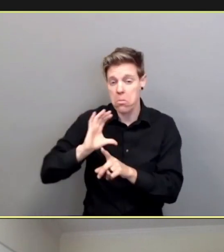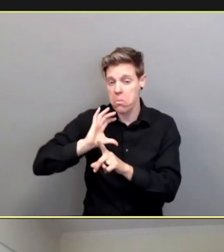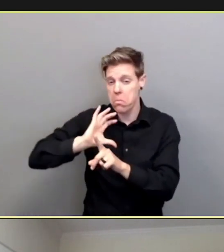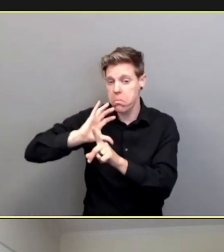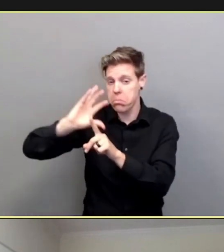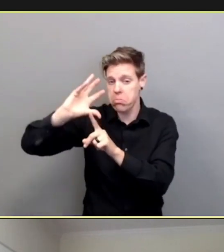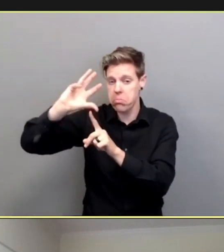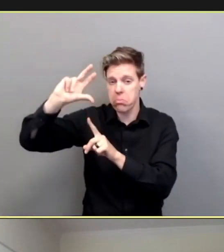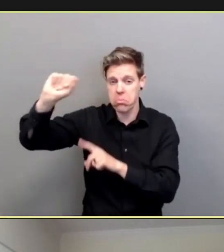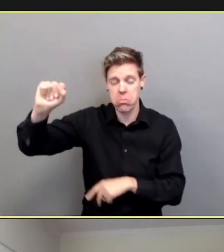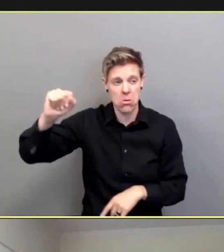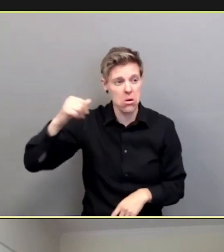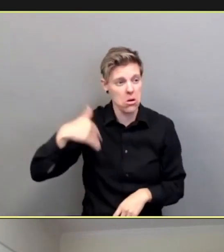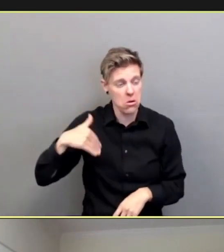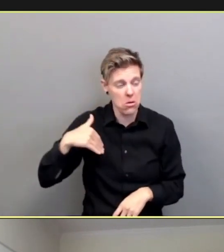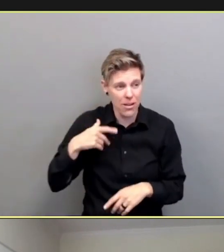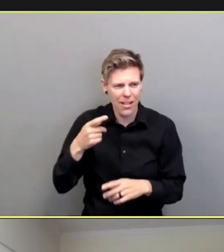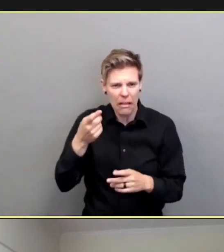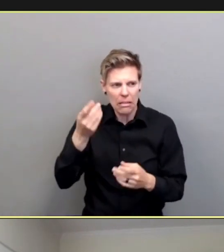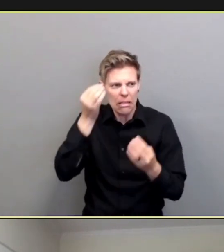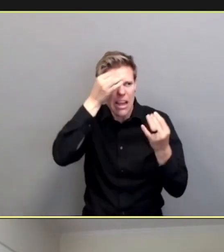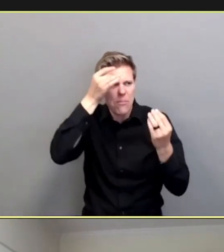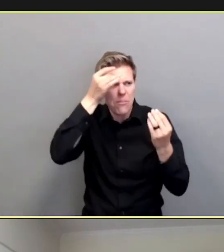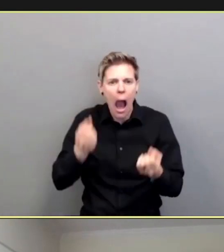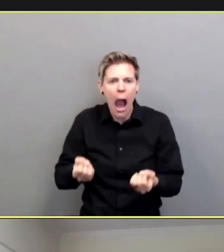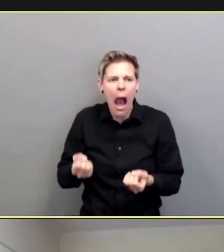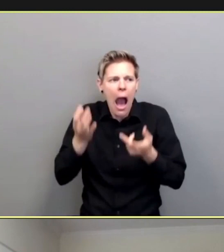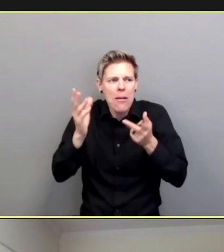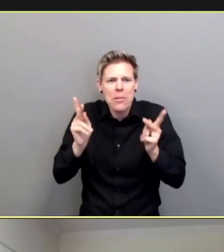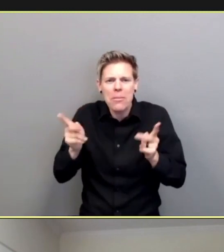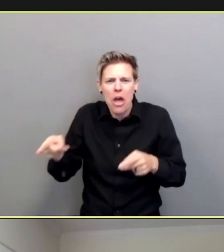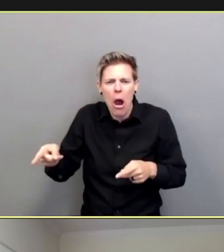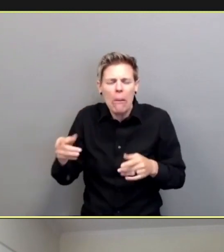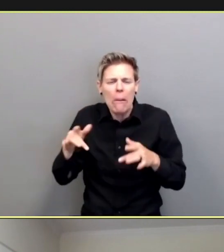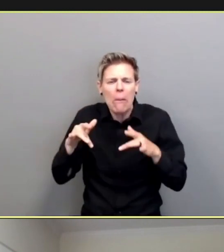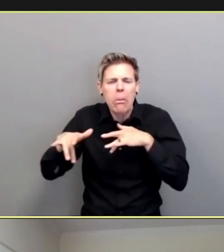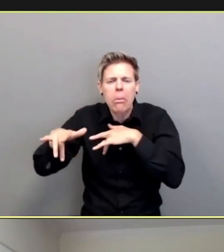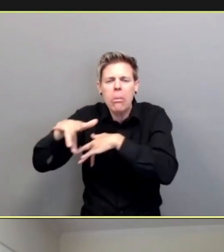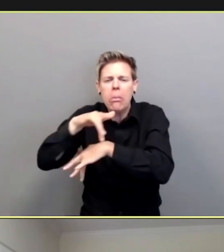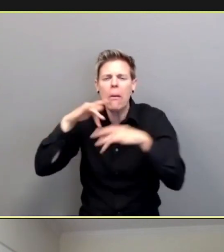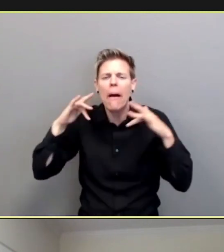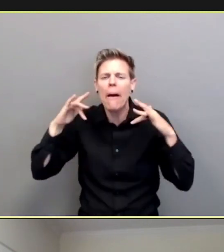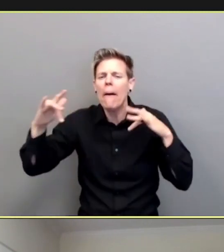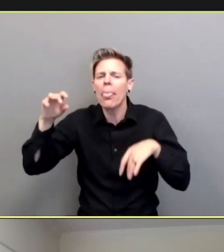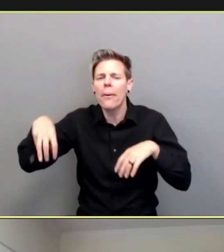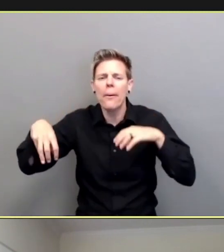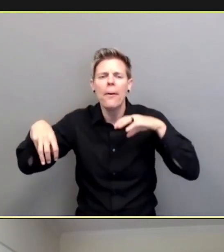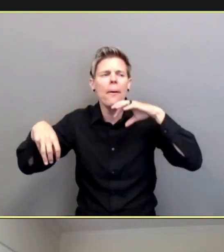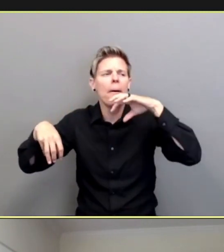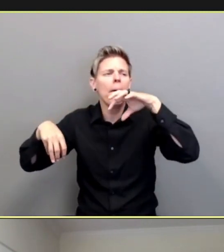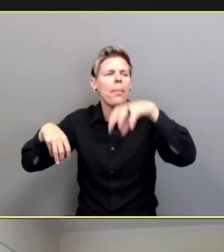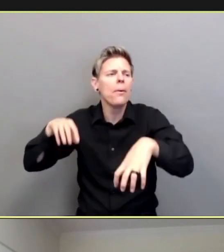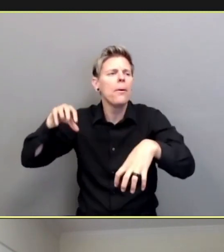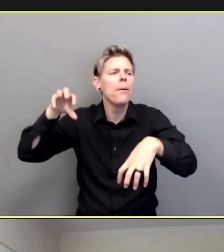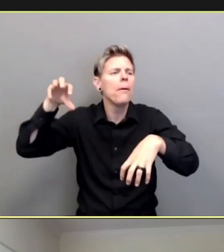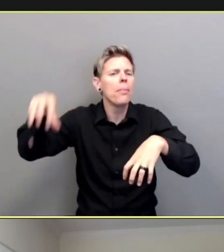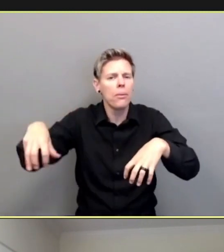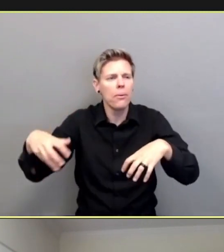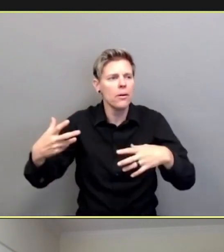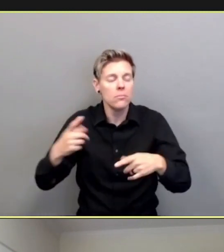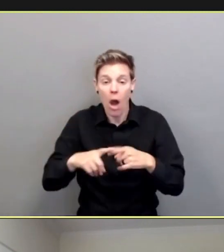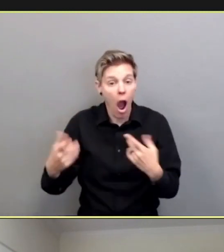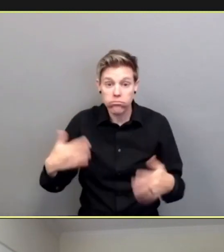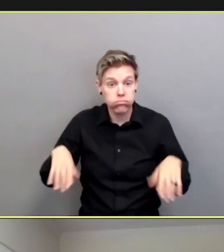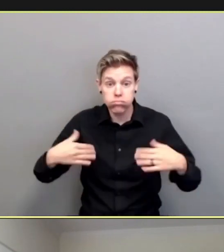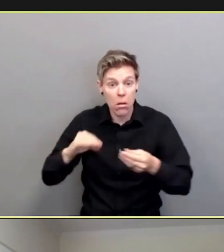population of Eddy County, for nigh on a month now for all 3 counties, over 100 cases,